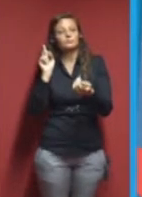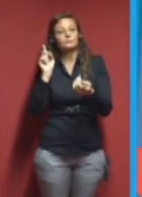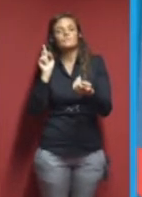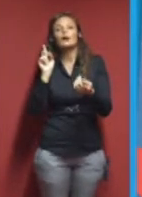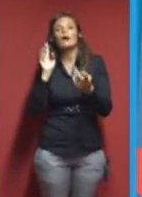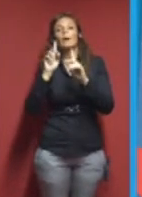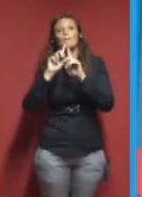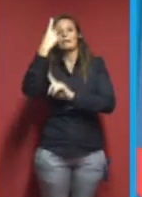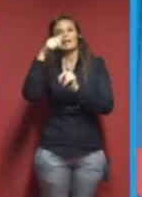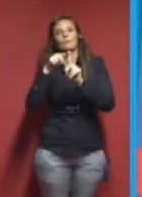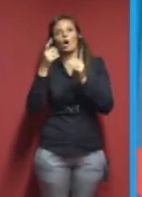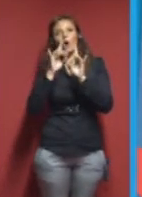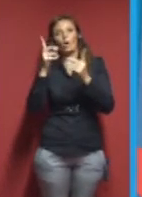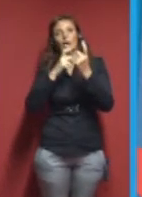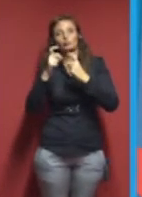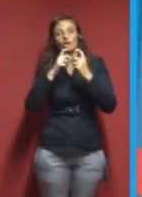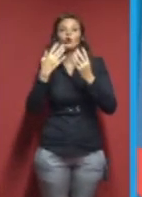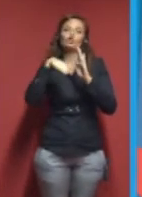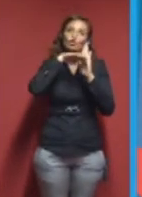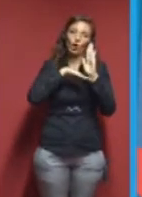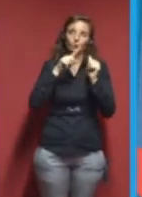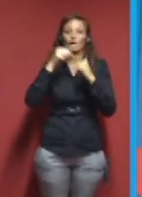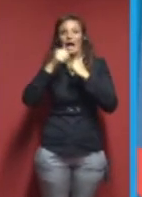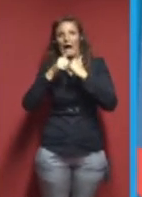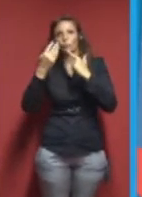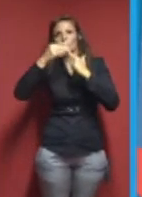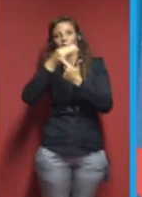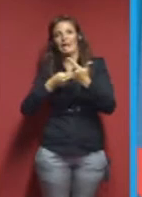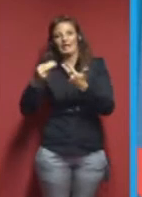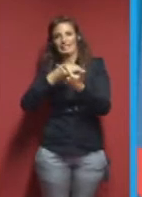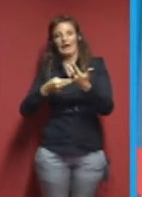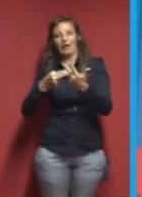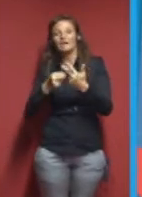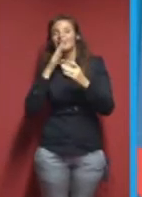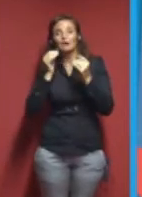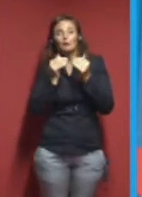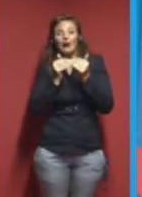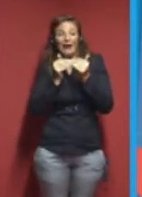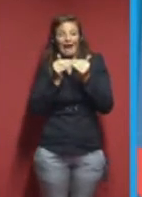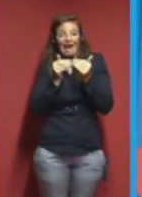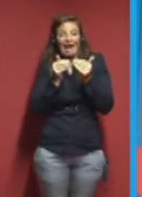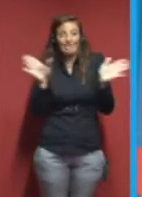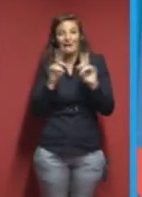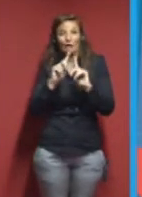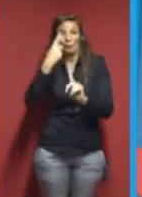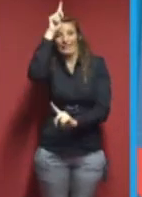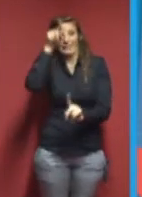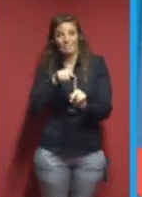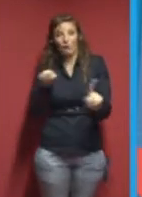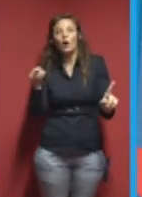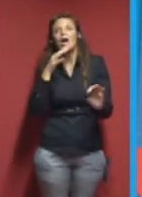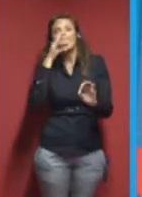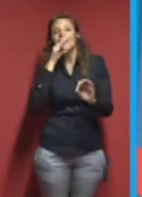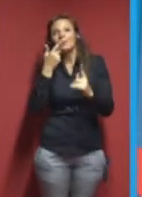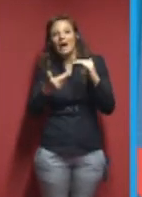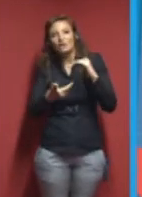was also open source in the design. And it was so open that the company sold it also with a toolkit for hacking it. So you could buy the